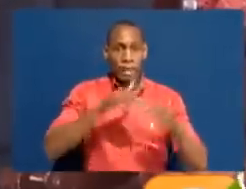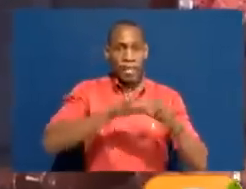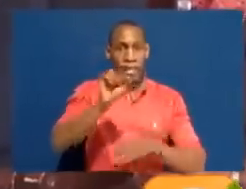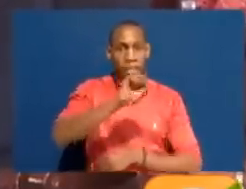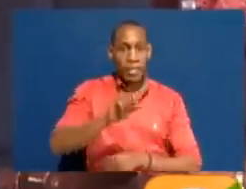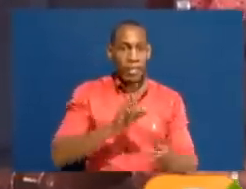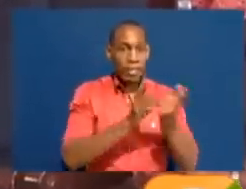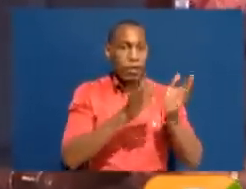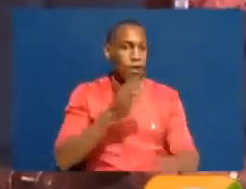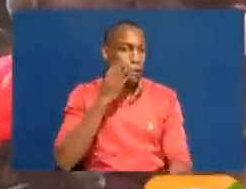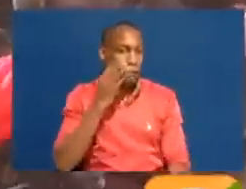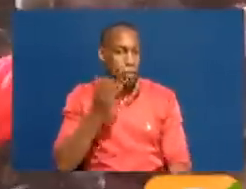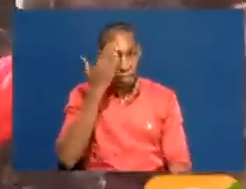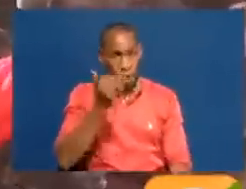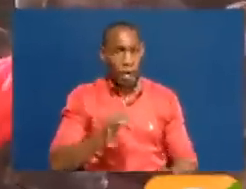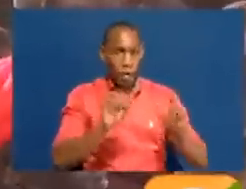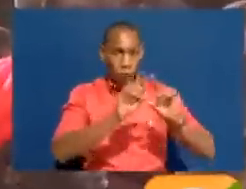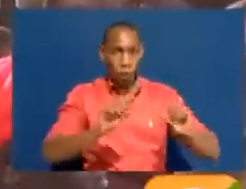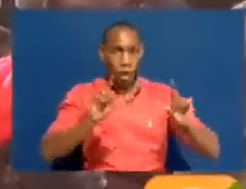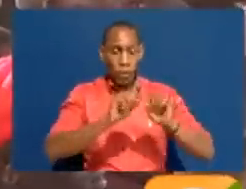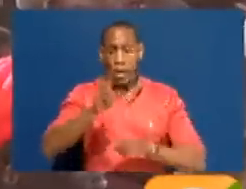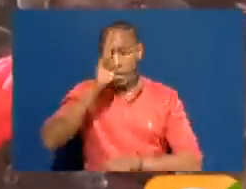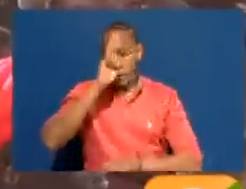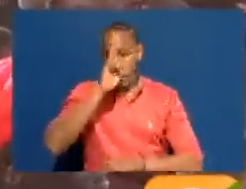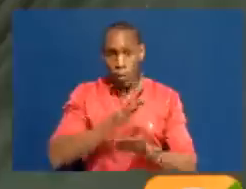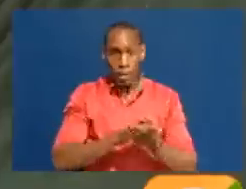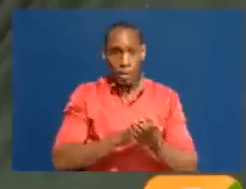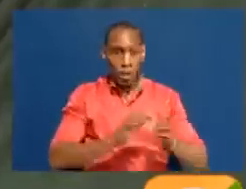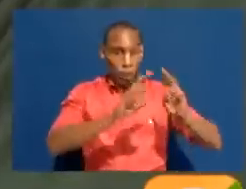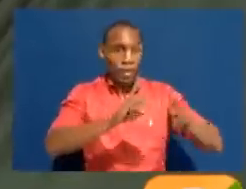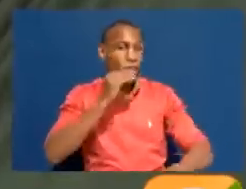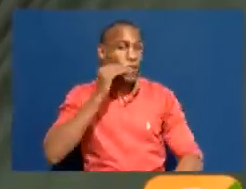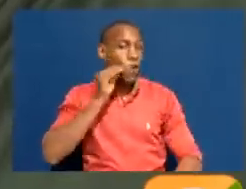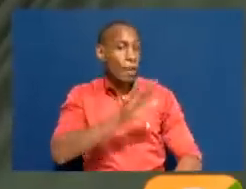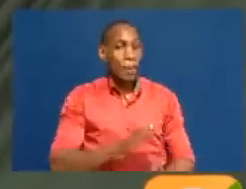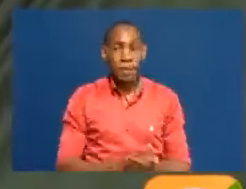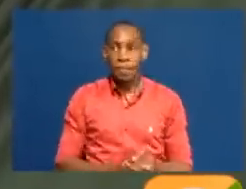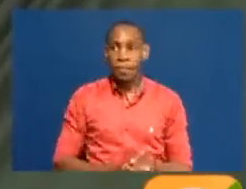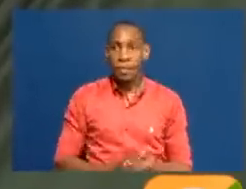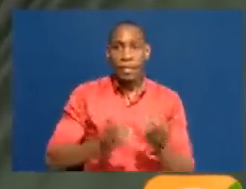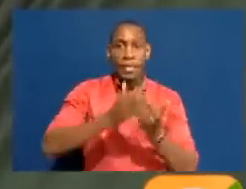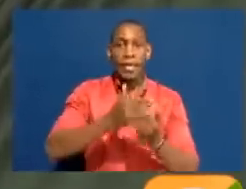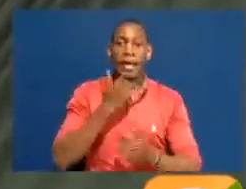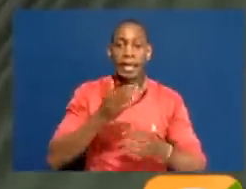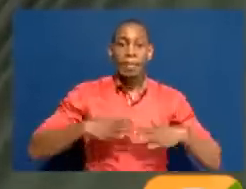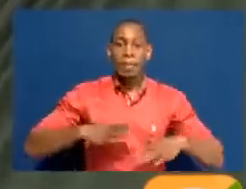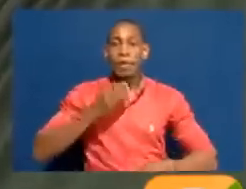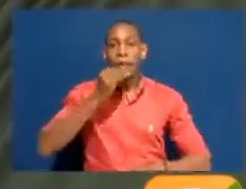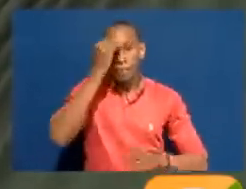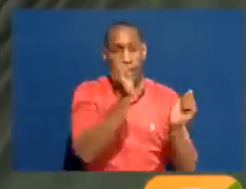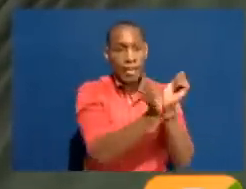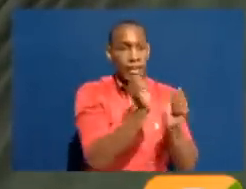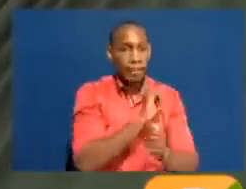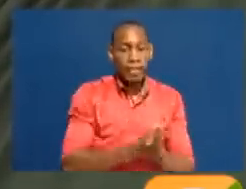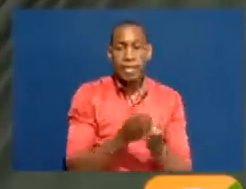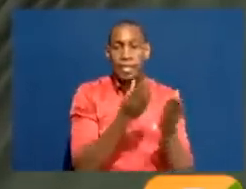Secretary Dr. Fred Matiang'i over claims that the police raided his home. Na usijali hao watu wanajifanya wameshikwa. It is a